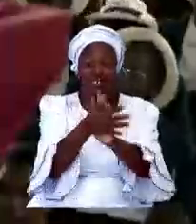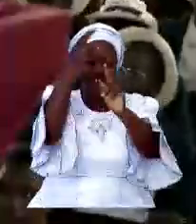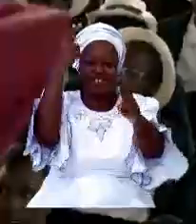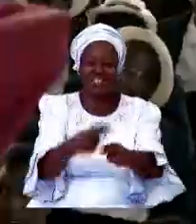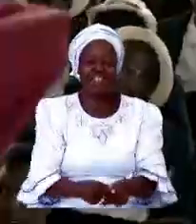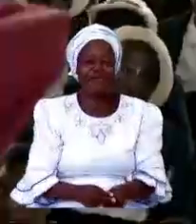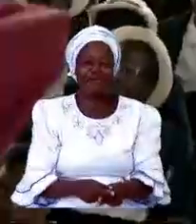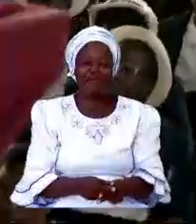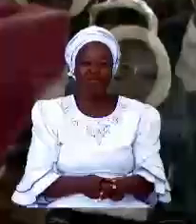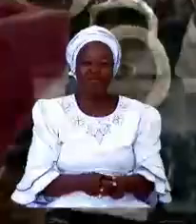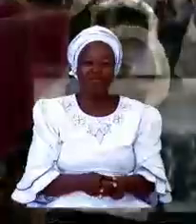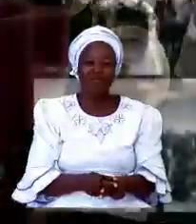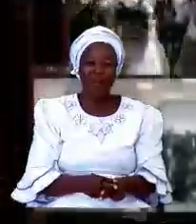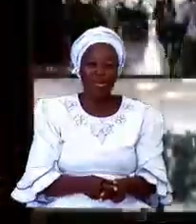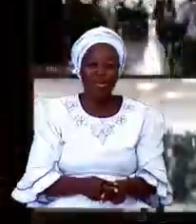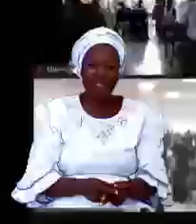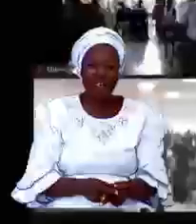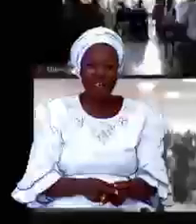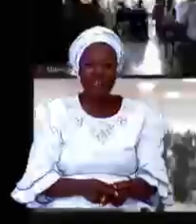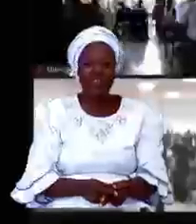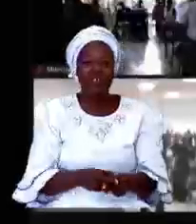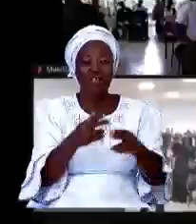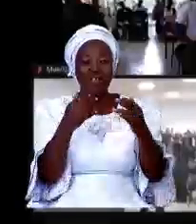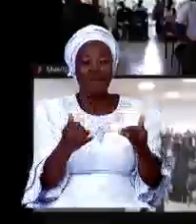own race, you will run your own race.